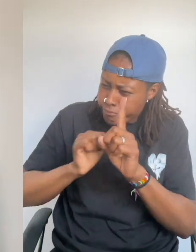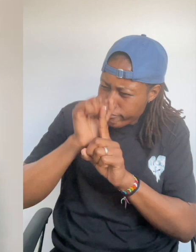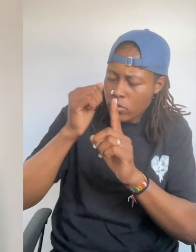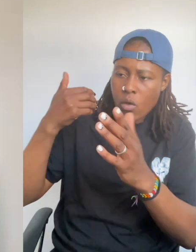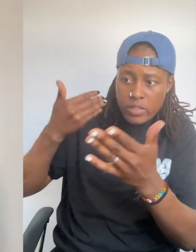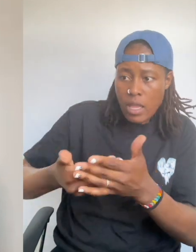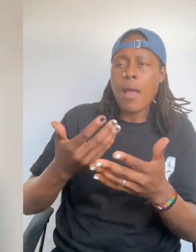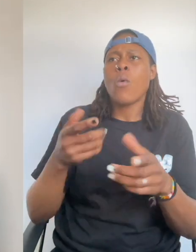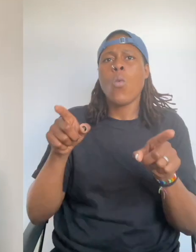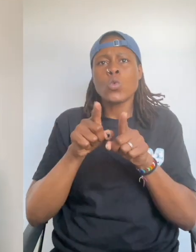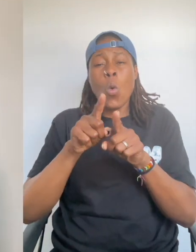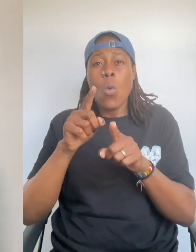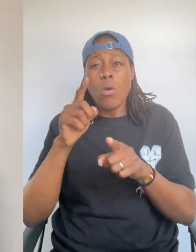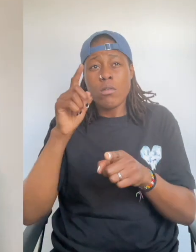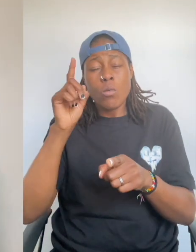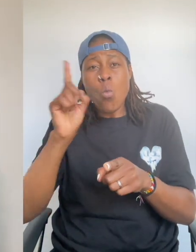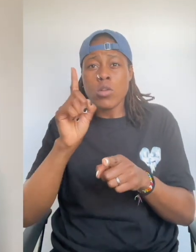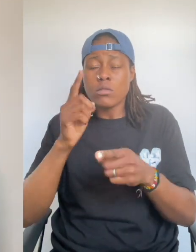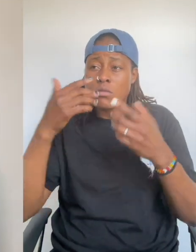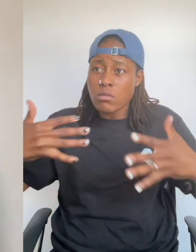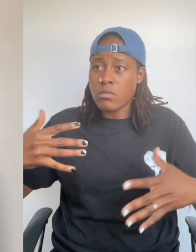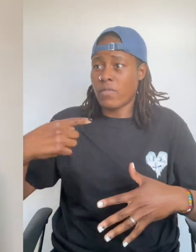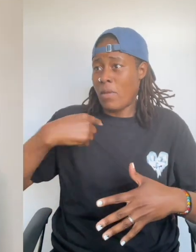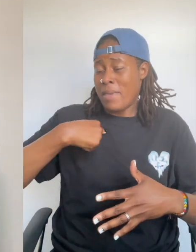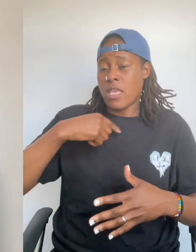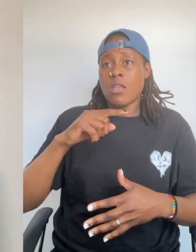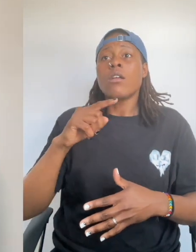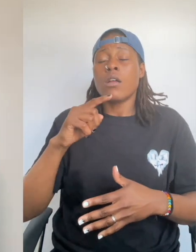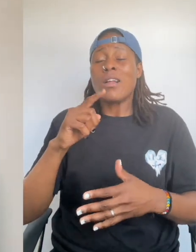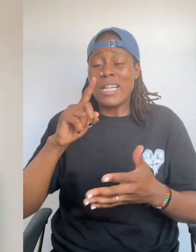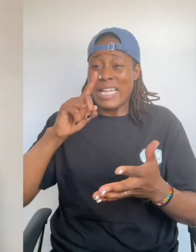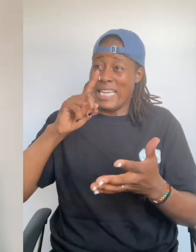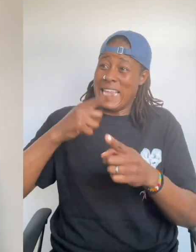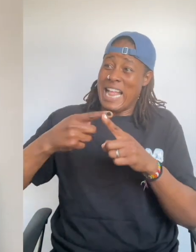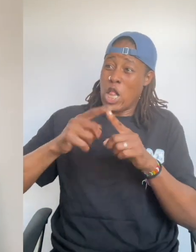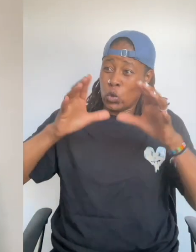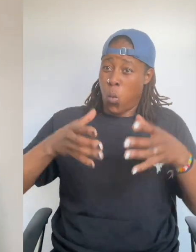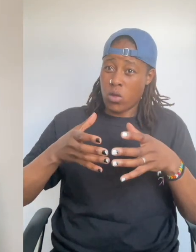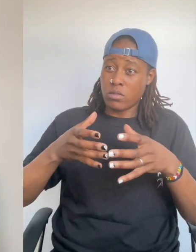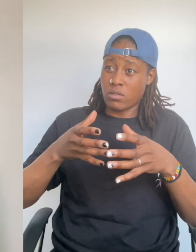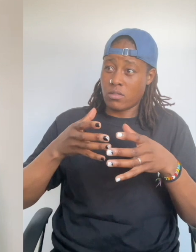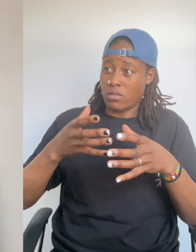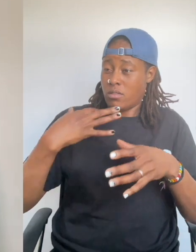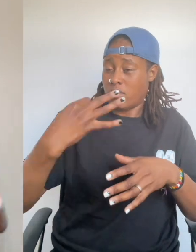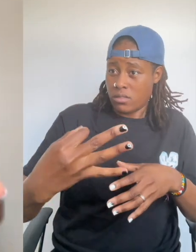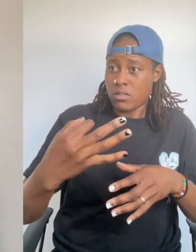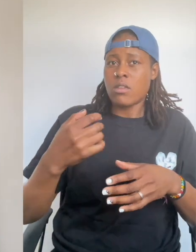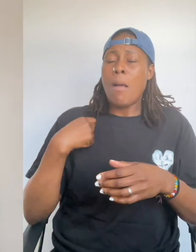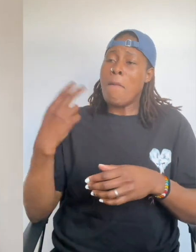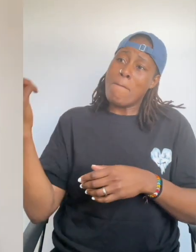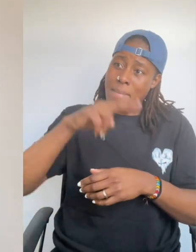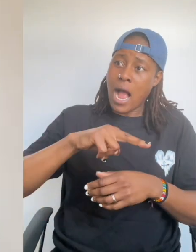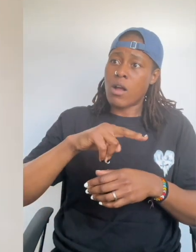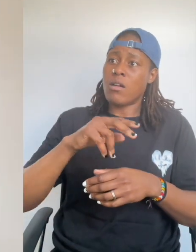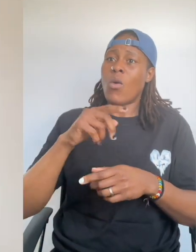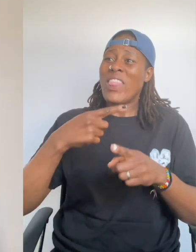Getting on the England squad, big highlight for me. I've just had my third assessment, so I'm back on the team for the